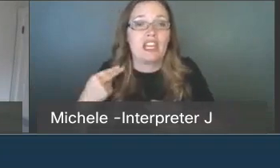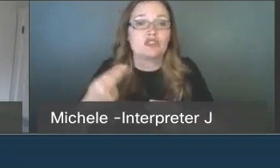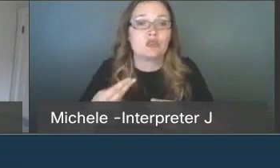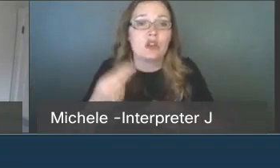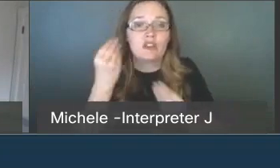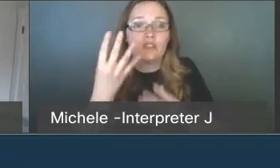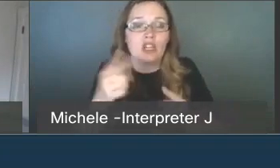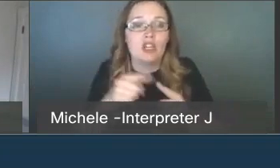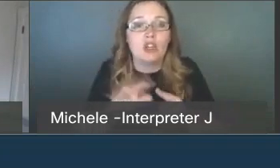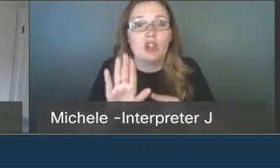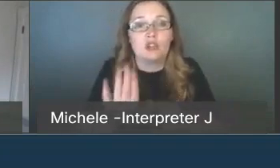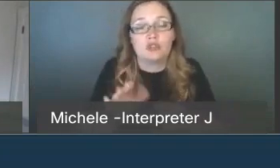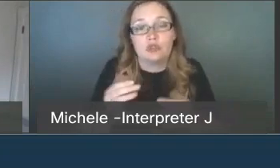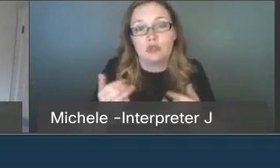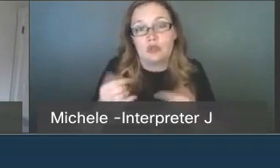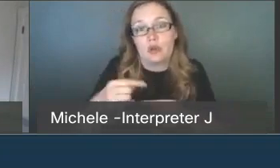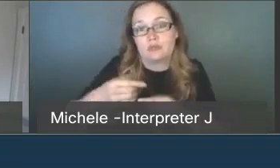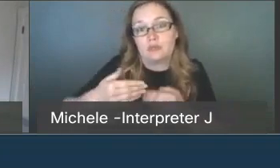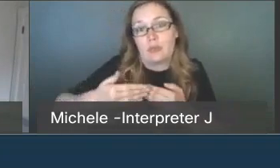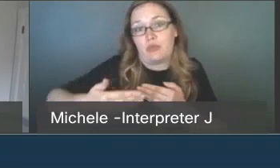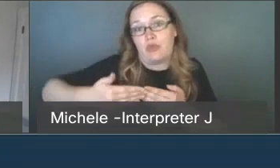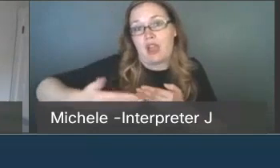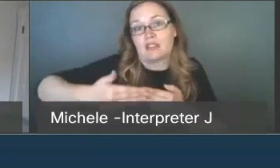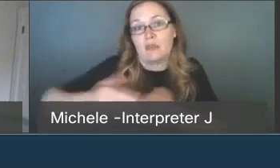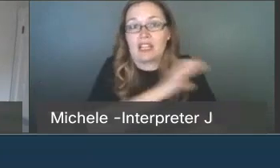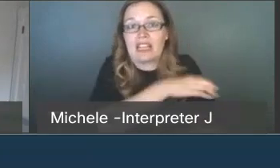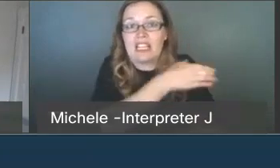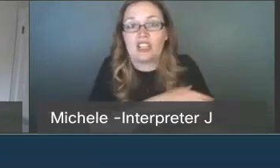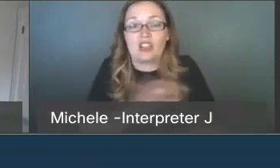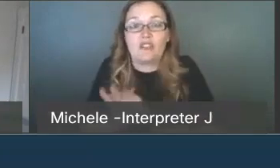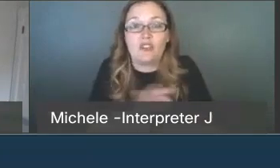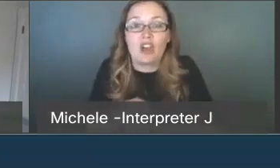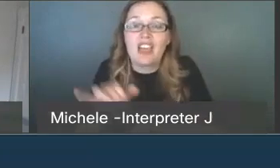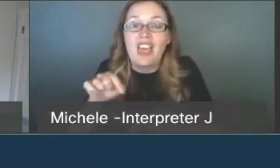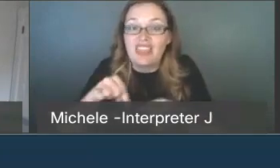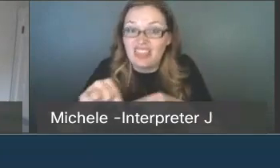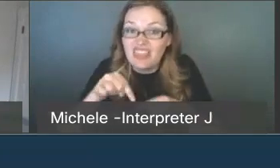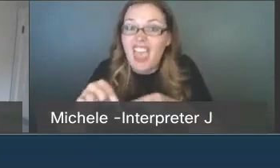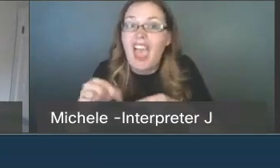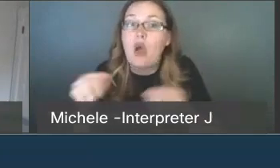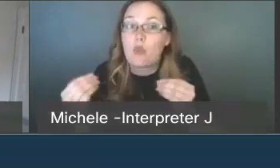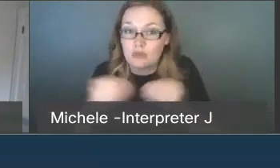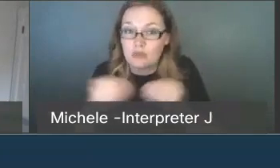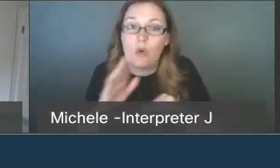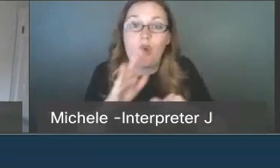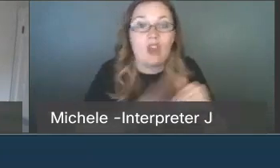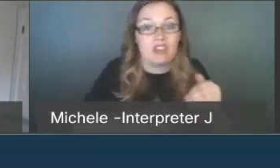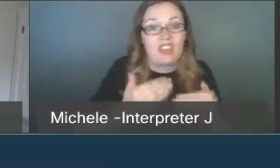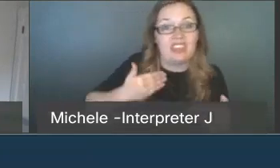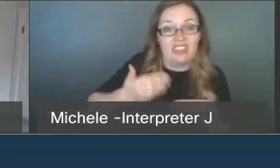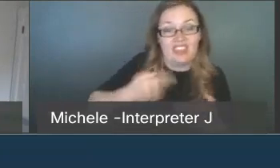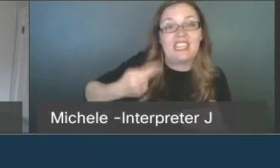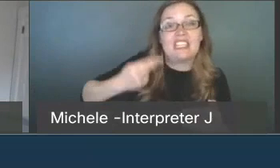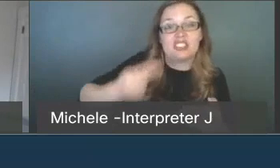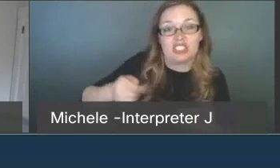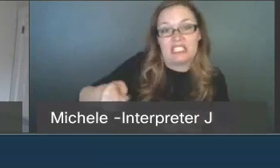clinical functioning. And the proximal clinical functioning outweighed the predictive validity of the historical information. So